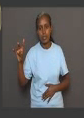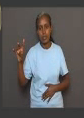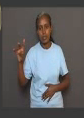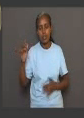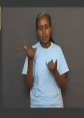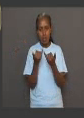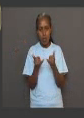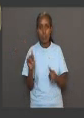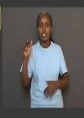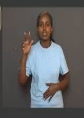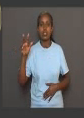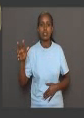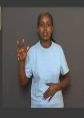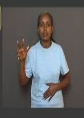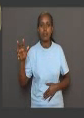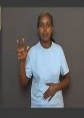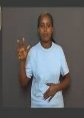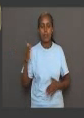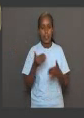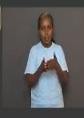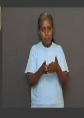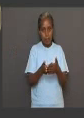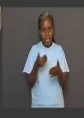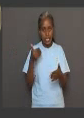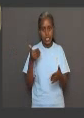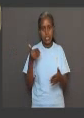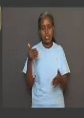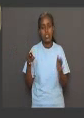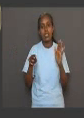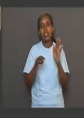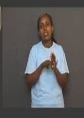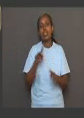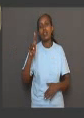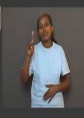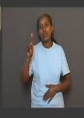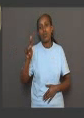-27 over 3 minus